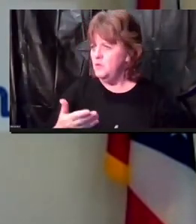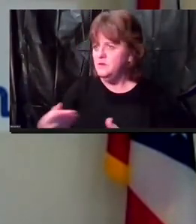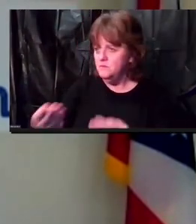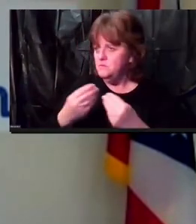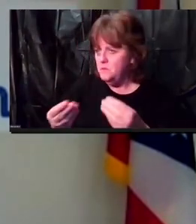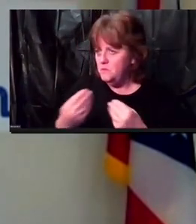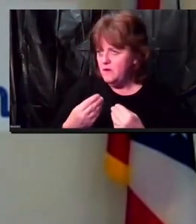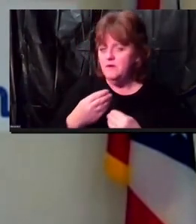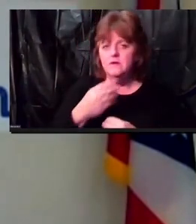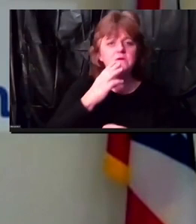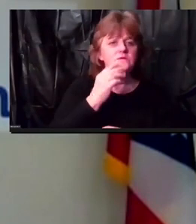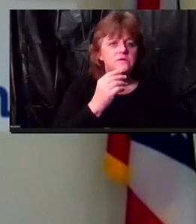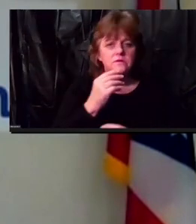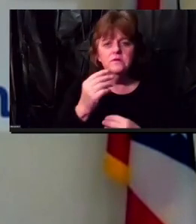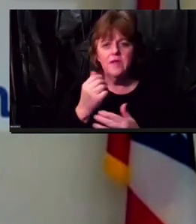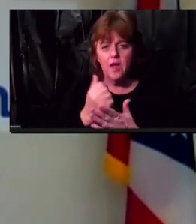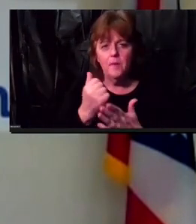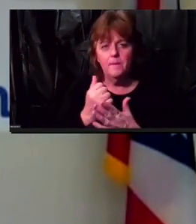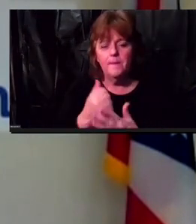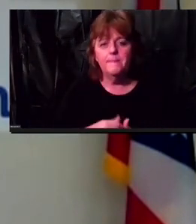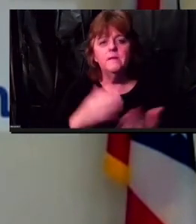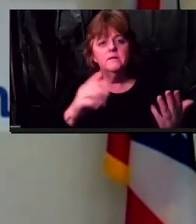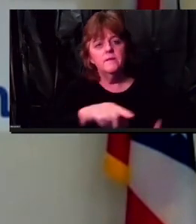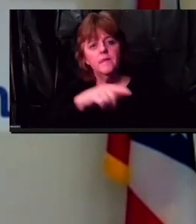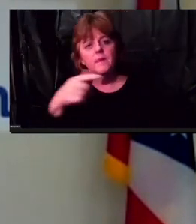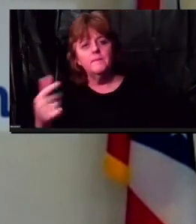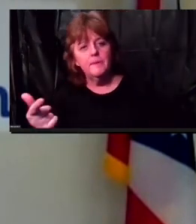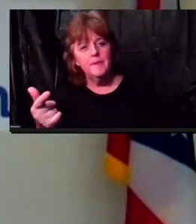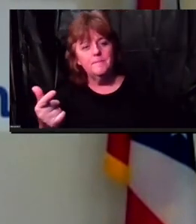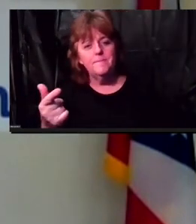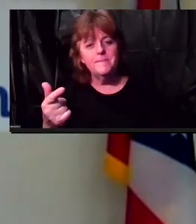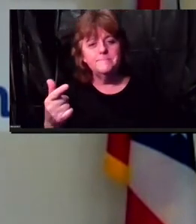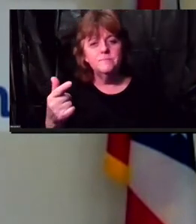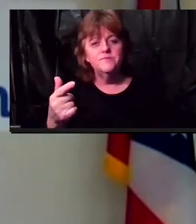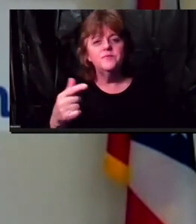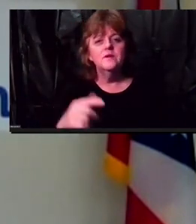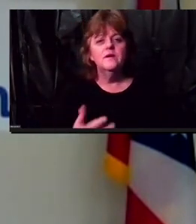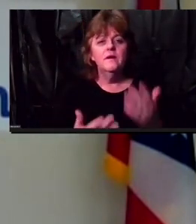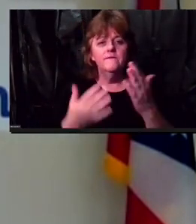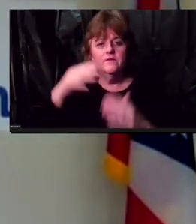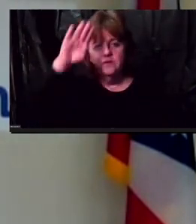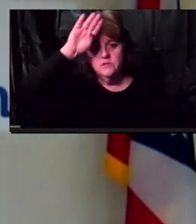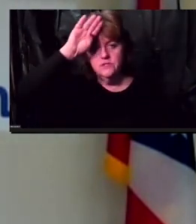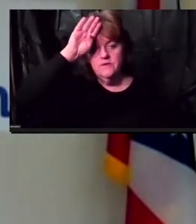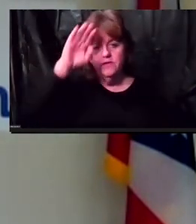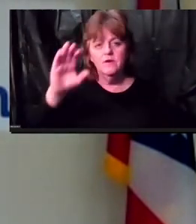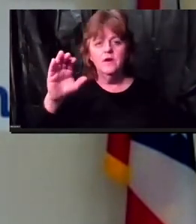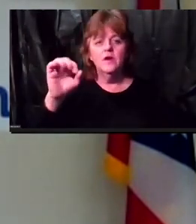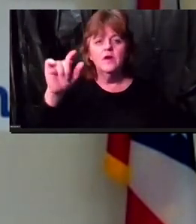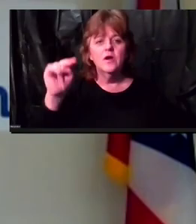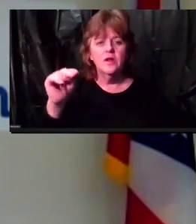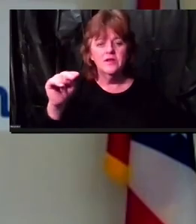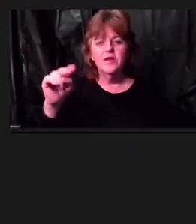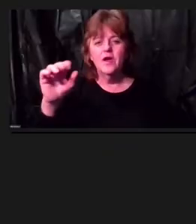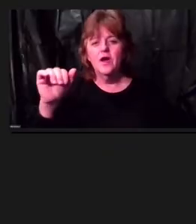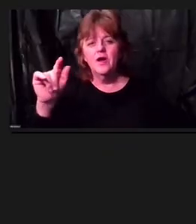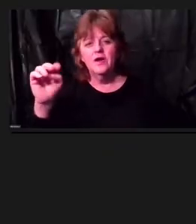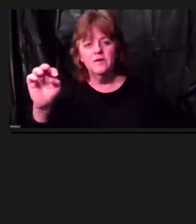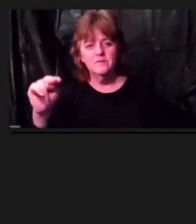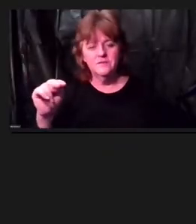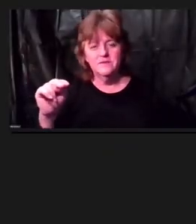And with that, I will now pass the floor to my colleague, Fire Chief Colin Altman. Chief, thank you for joining us.